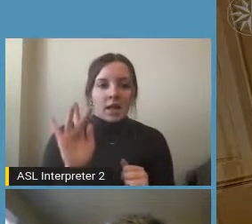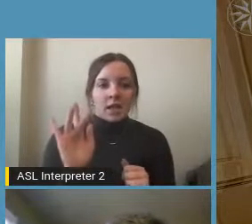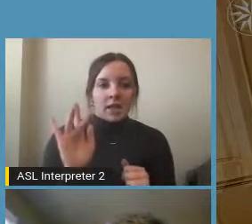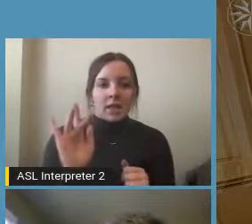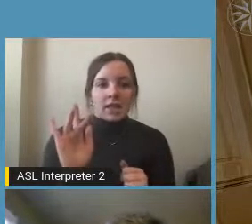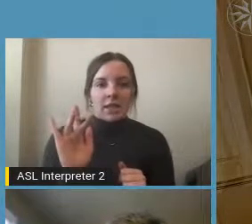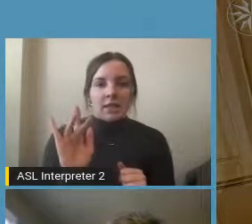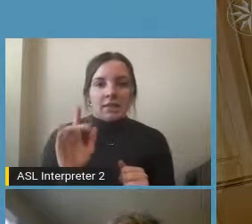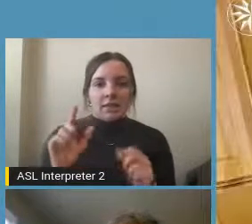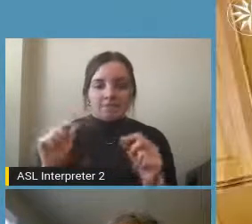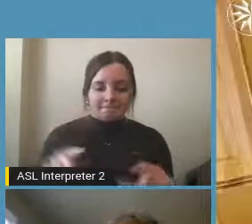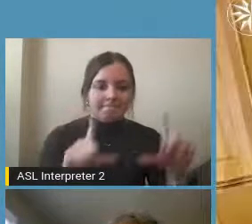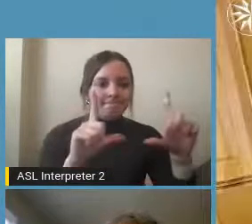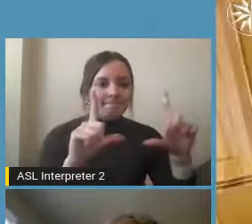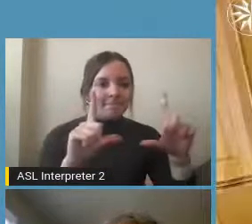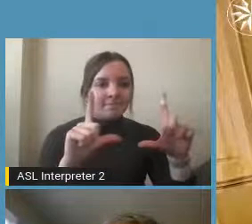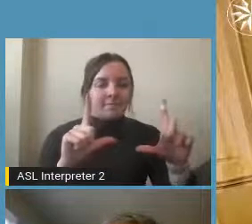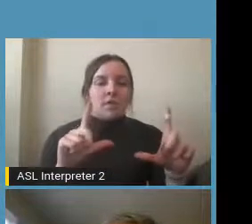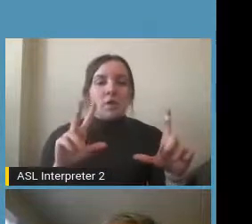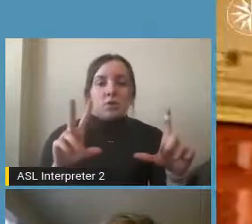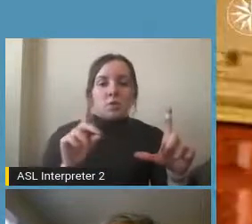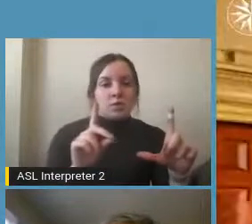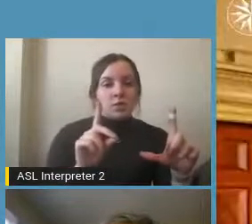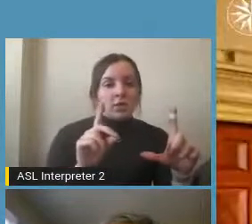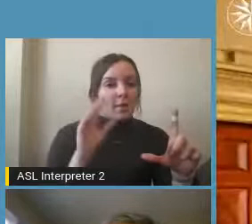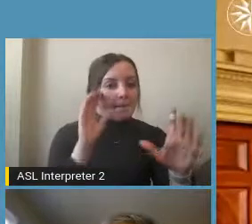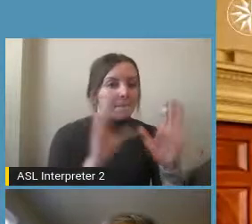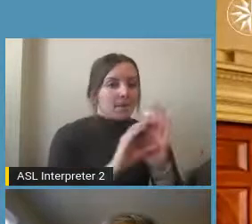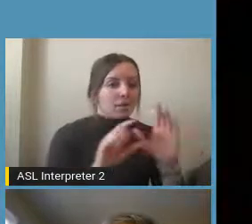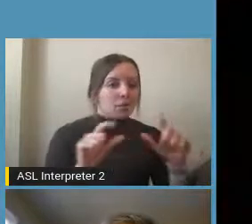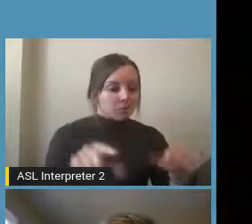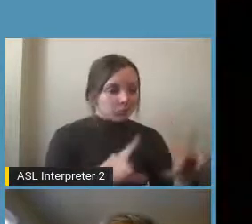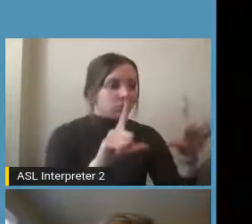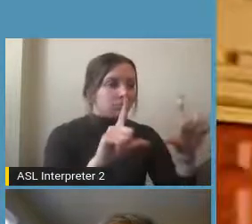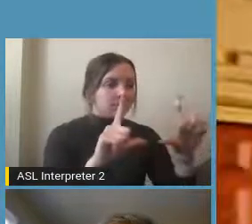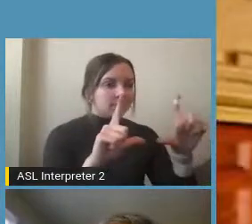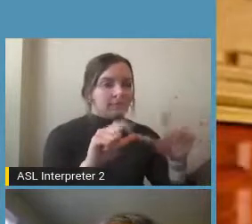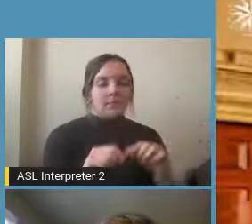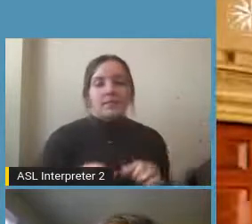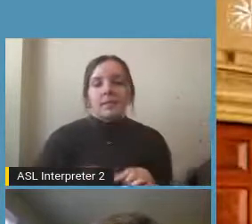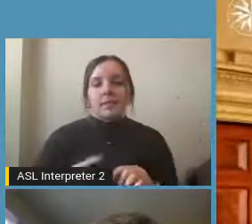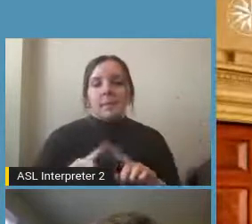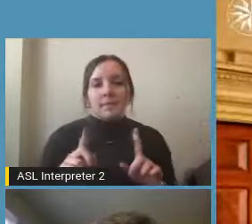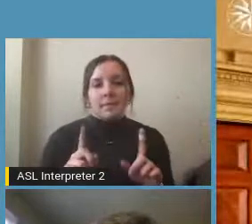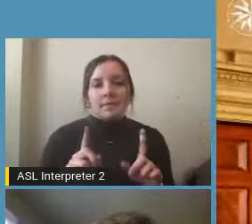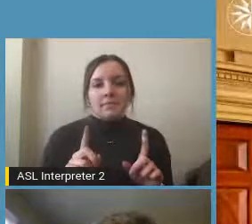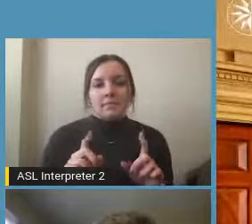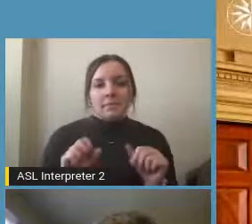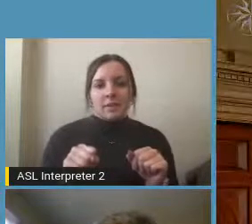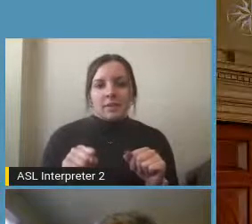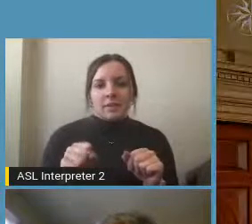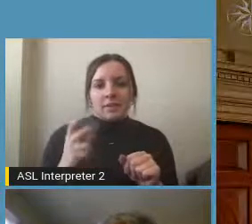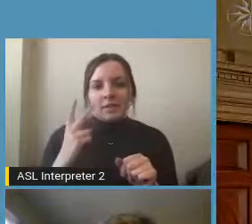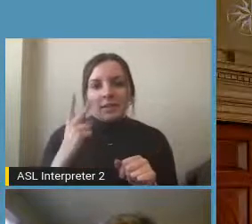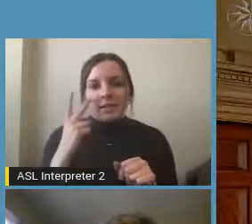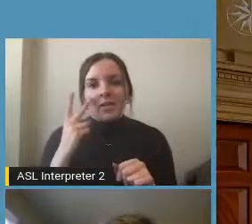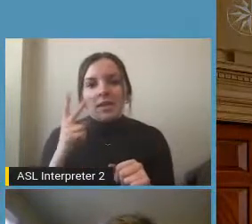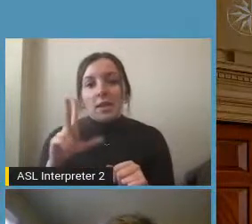2D image, but you can also see a 3D image.